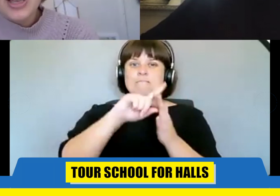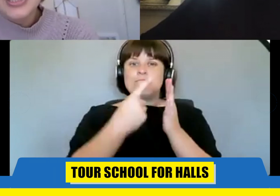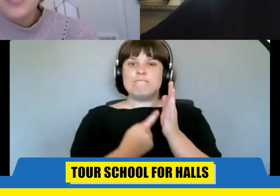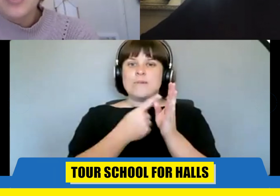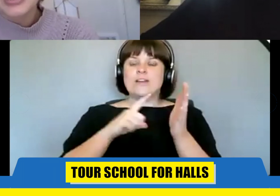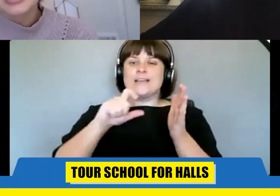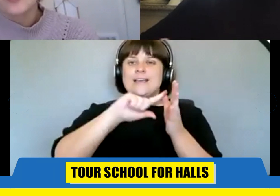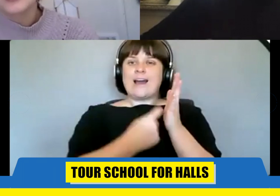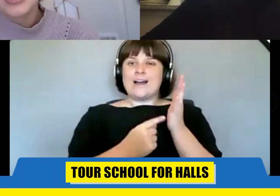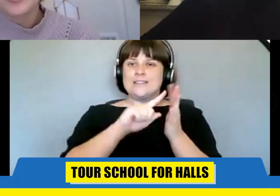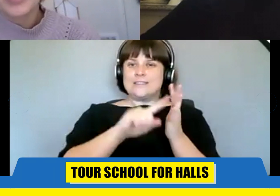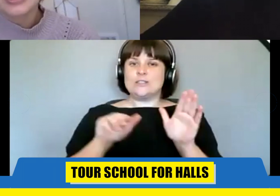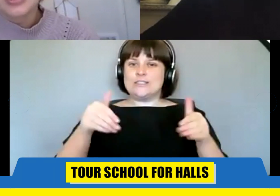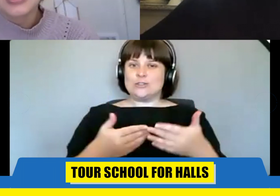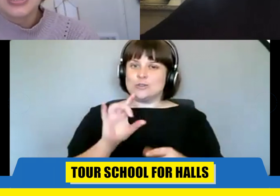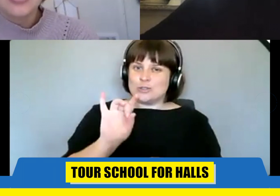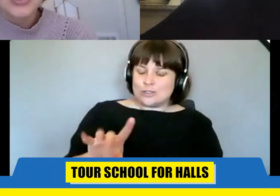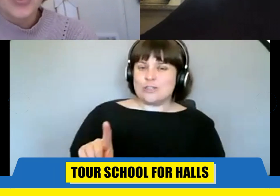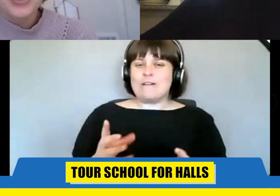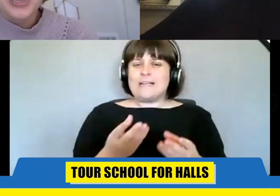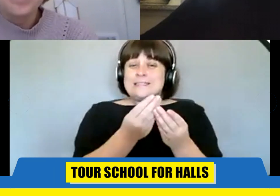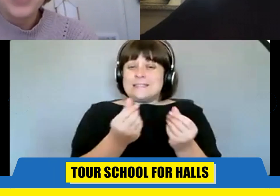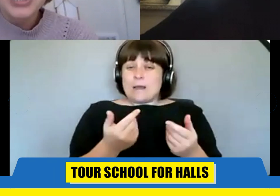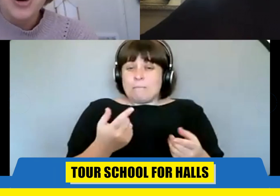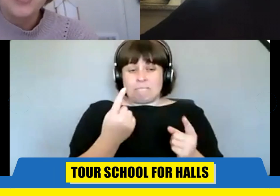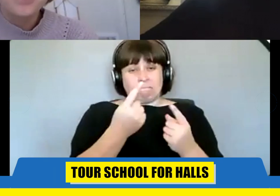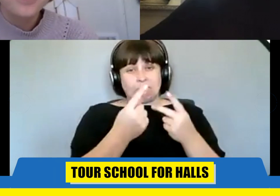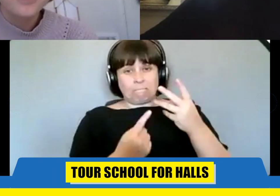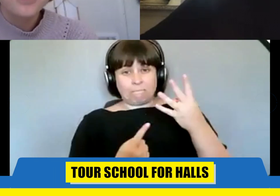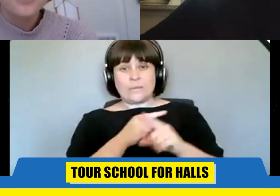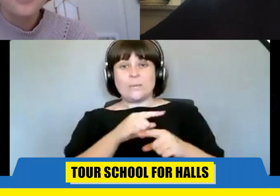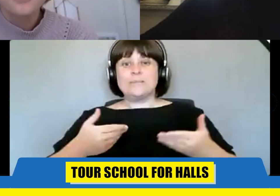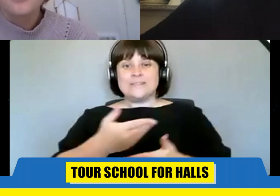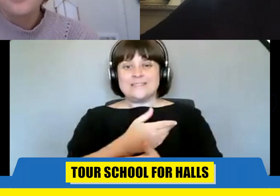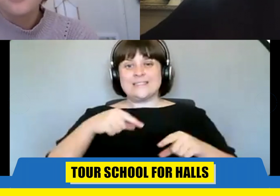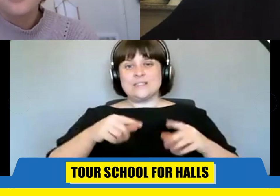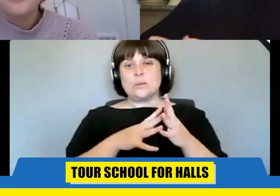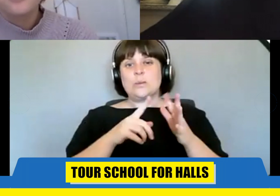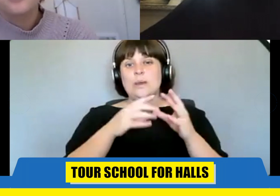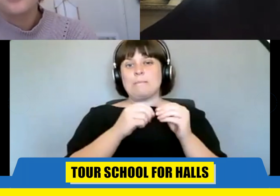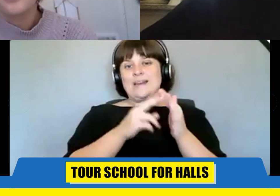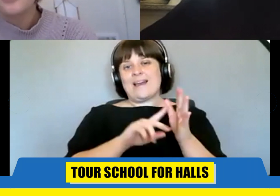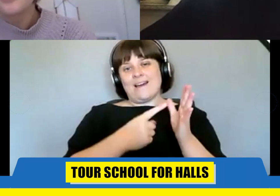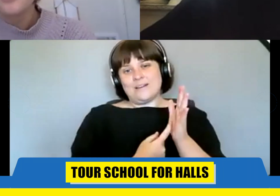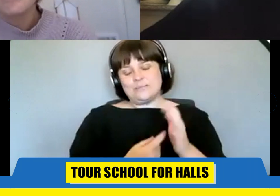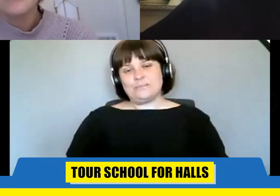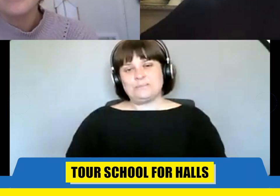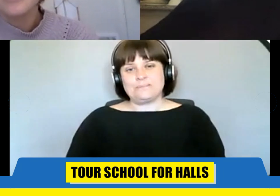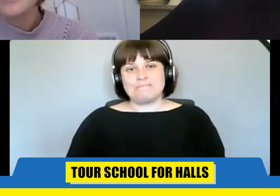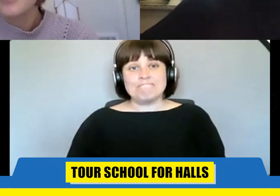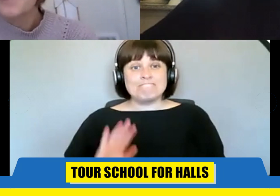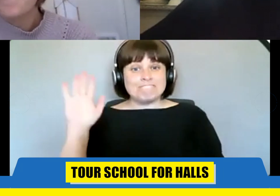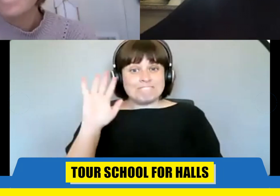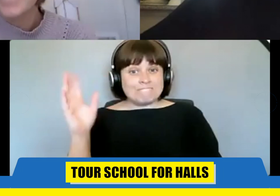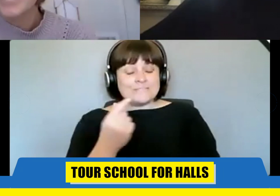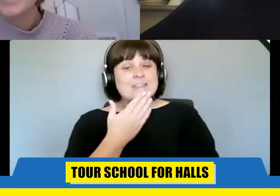herself and some of the key concepts we'll be discussing in this webinar. Thanks, Merryn. Hi, everyone, and thanks, Anna. I'm